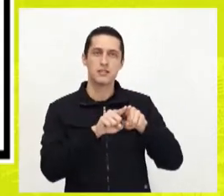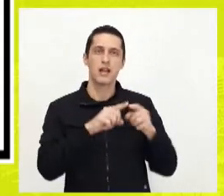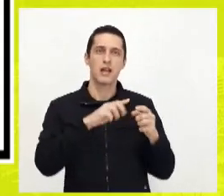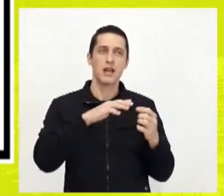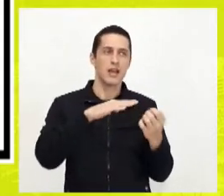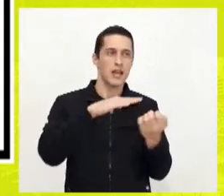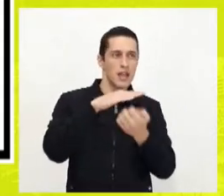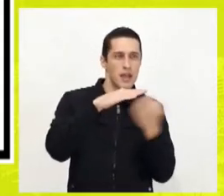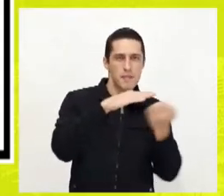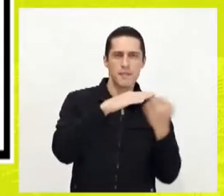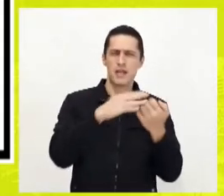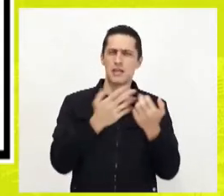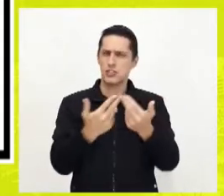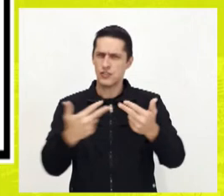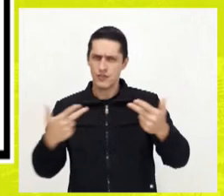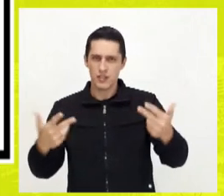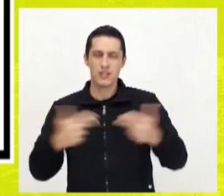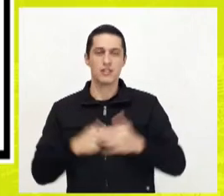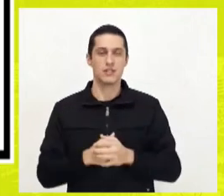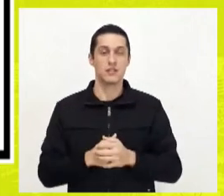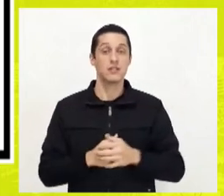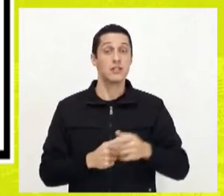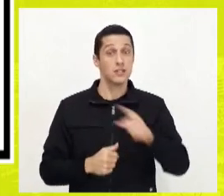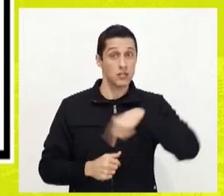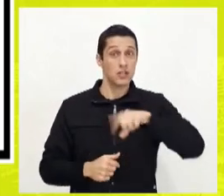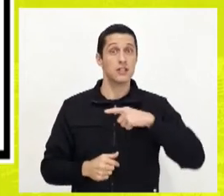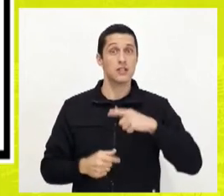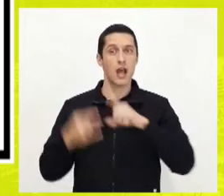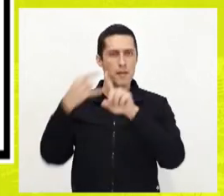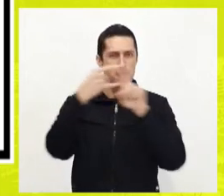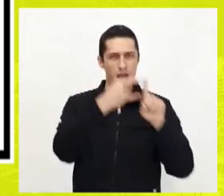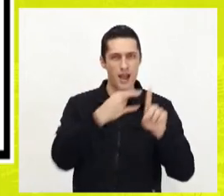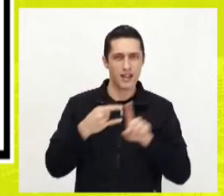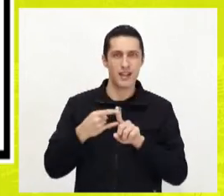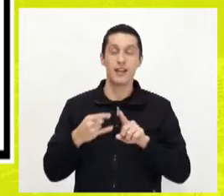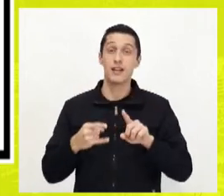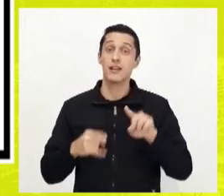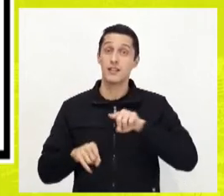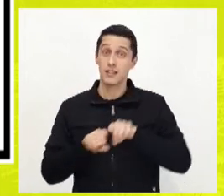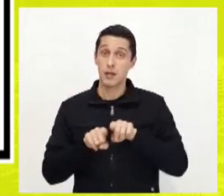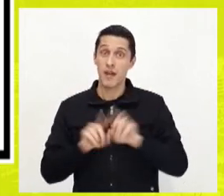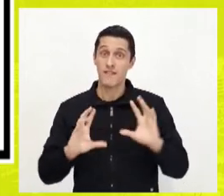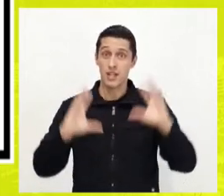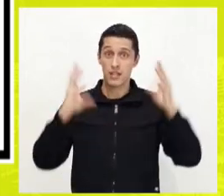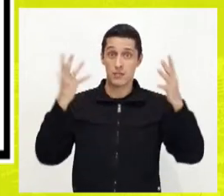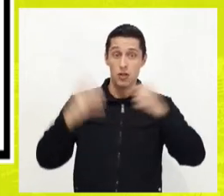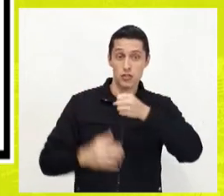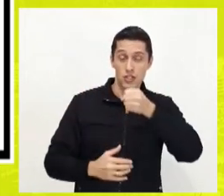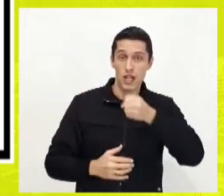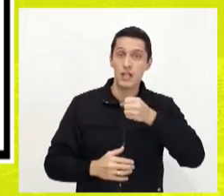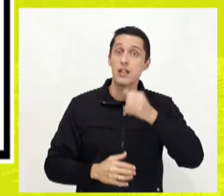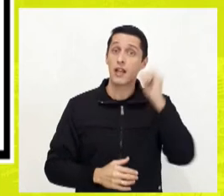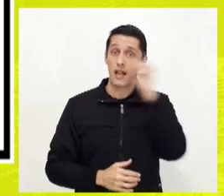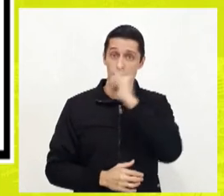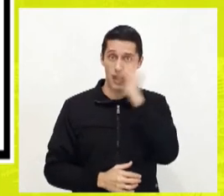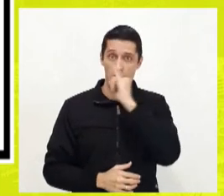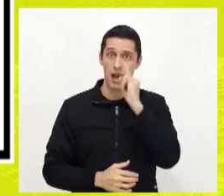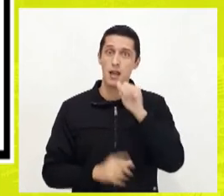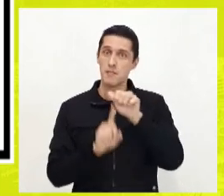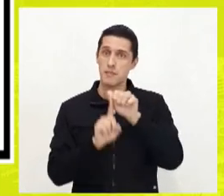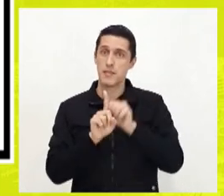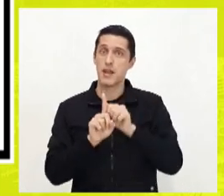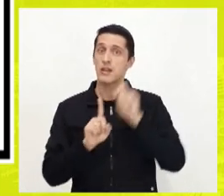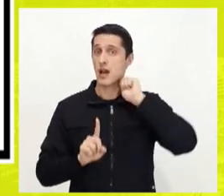workshops at the international journalism festival in perugia italy this april we are delighted to partner with agency